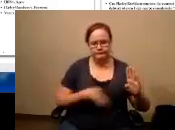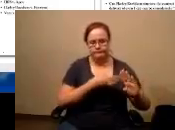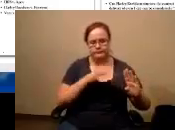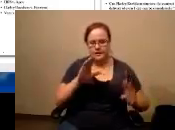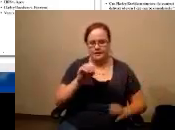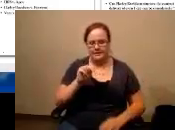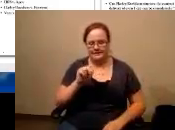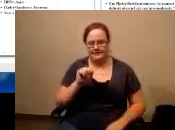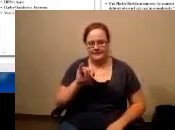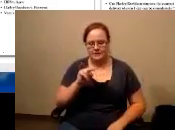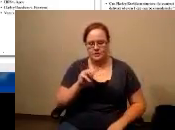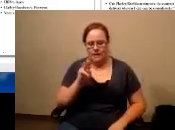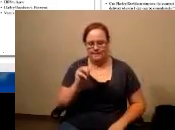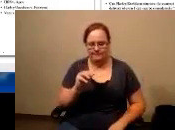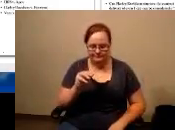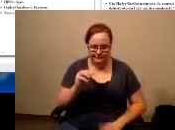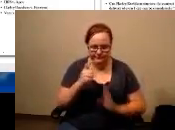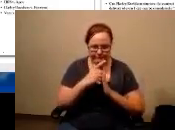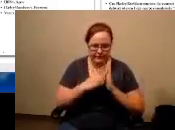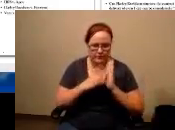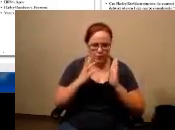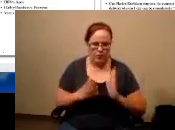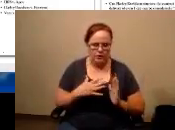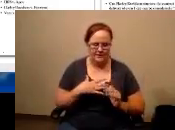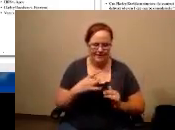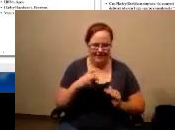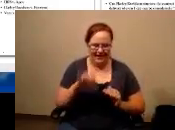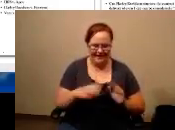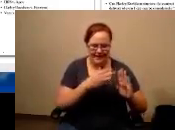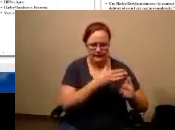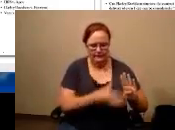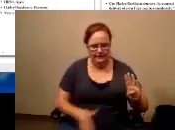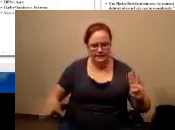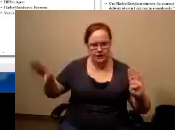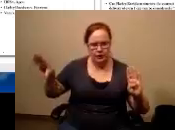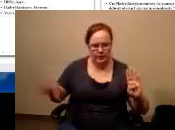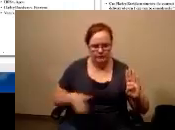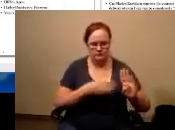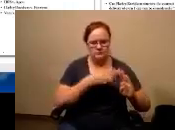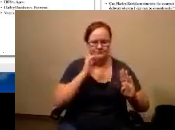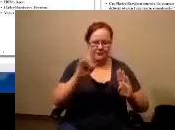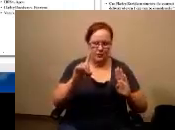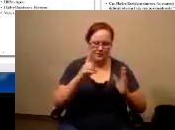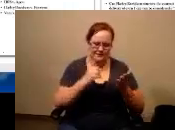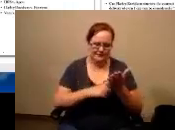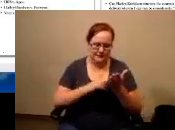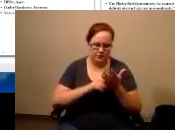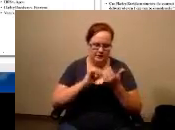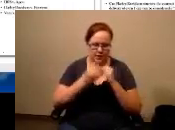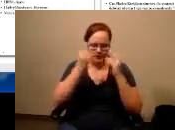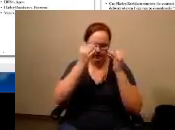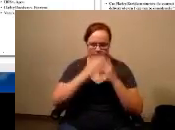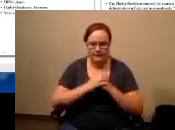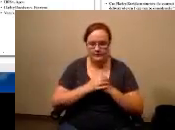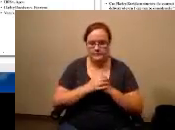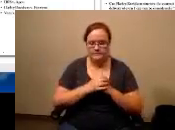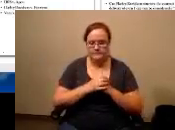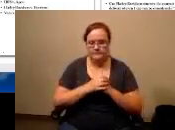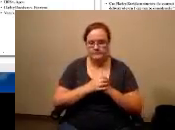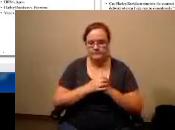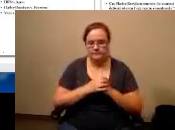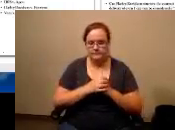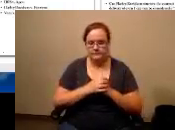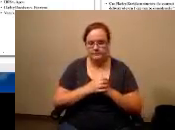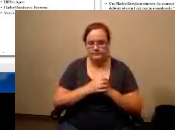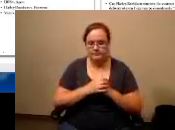to use continuums in our discussions, the way we think. On the right-hand side, the red